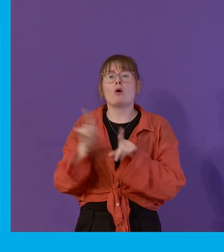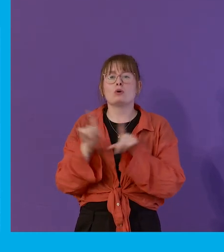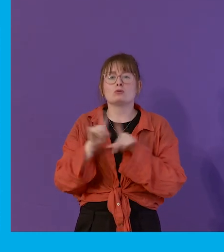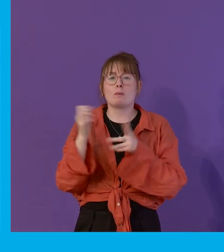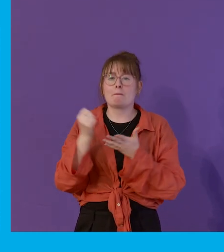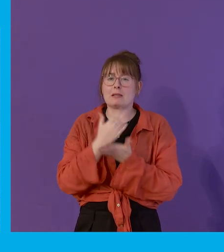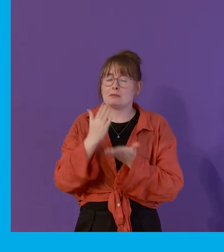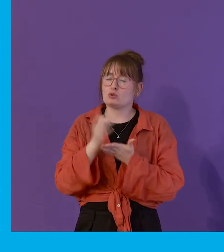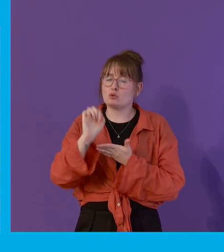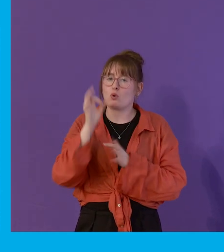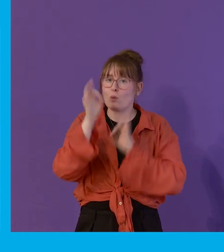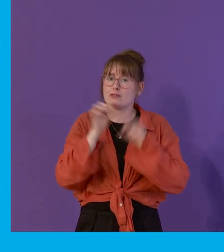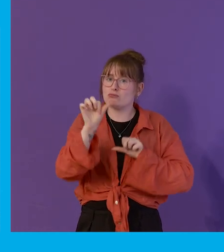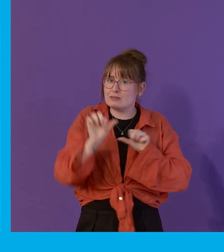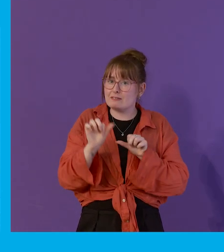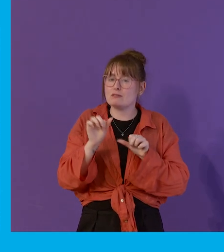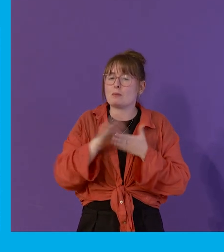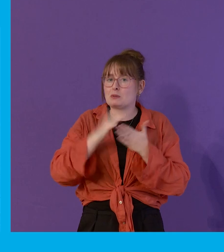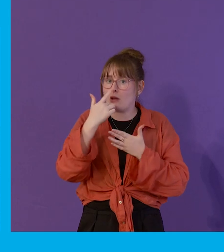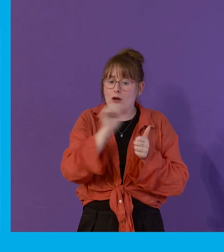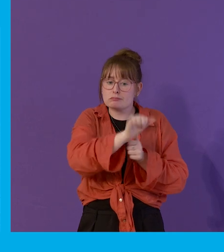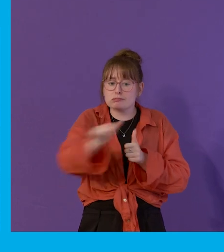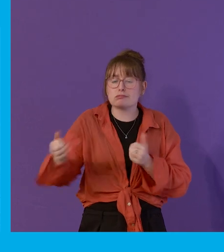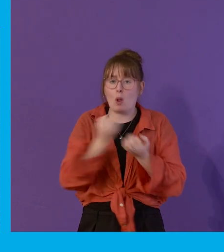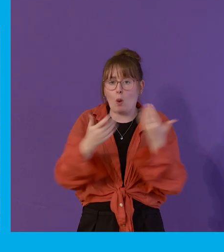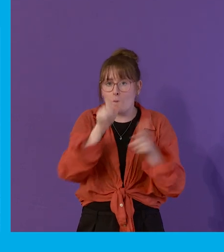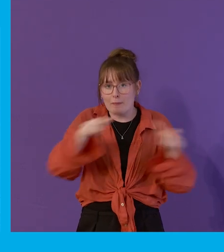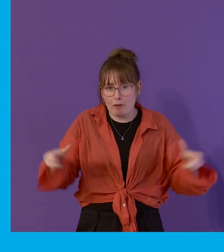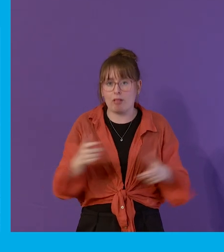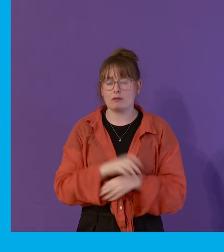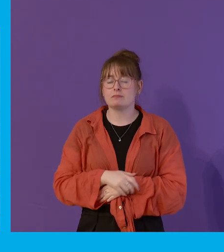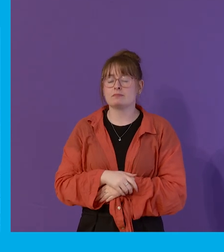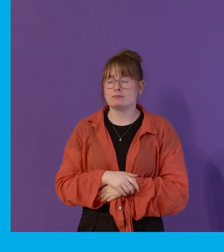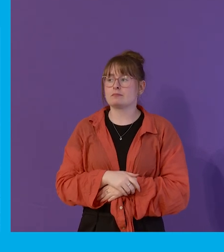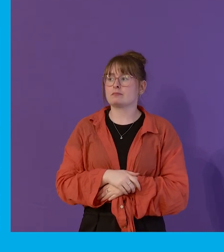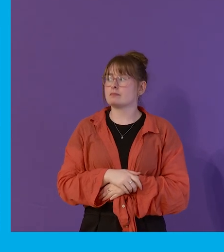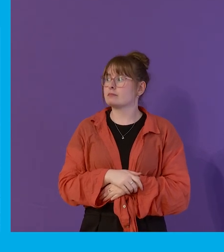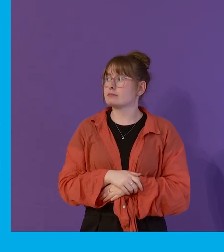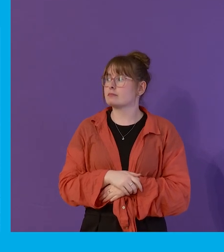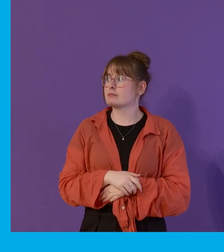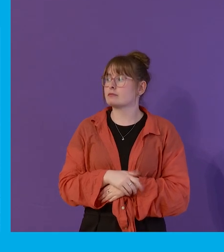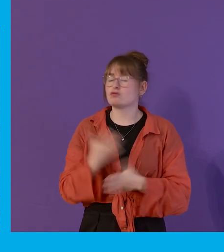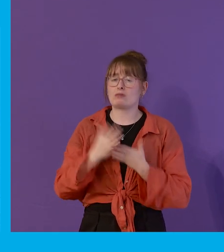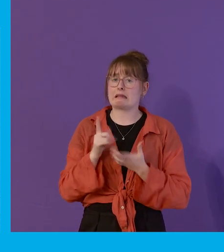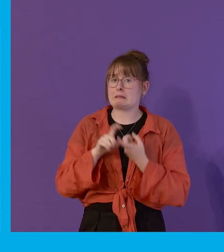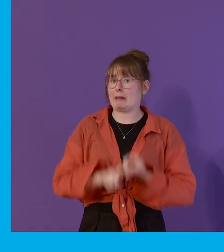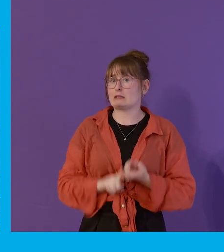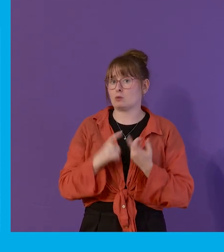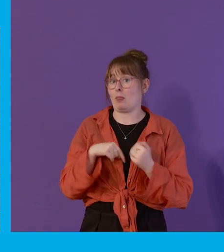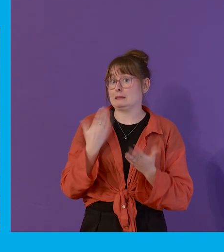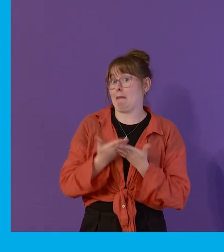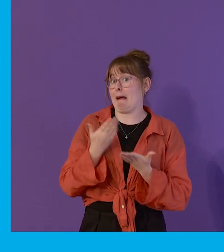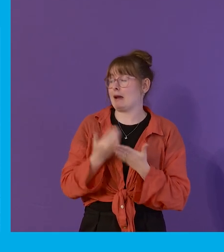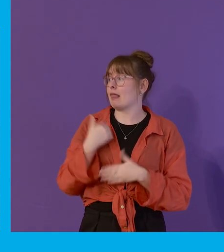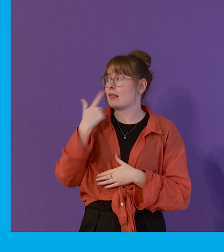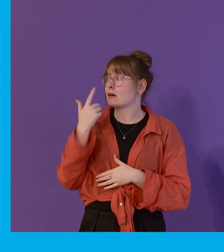your questions and points brief, so we can enable as many people as possible the opportunity to participate. And depending on the demand,